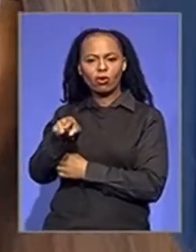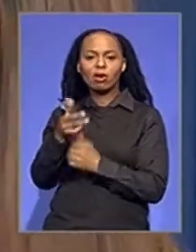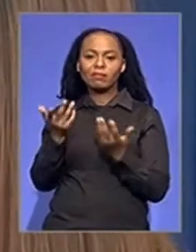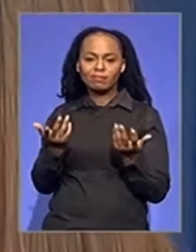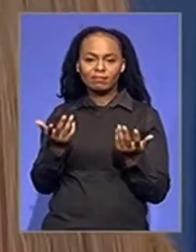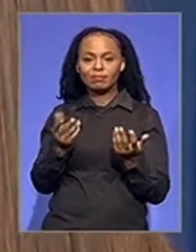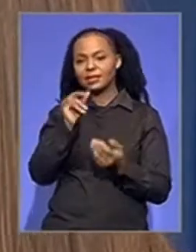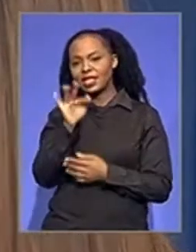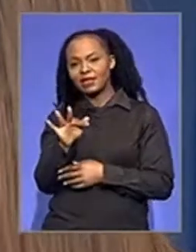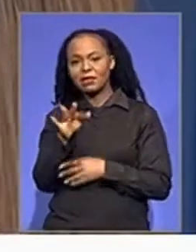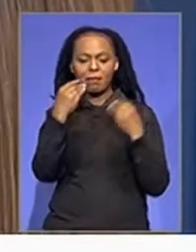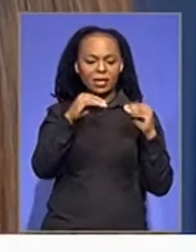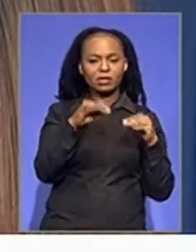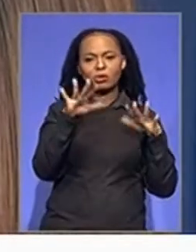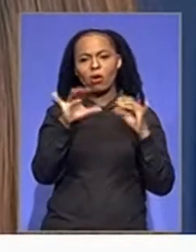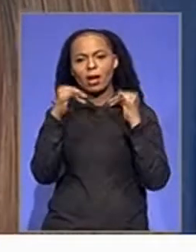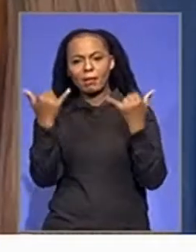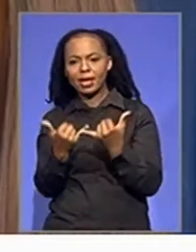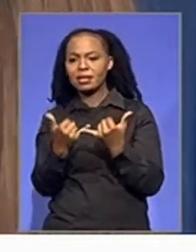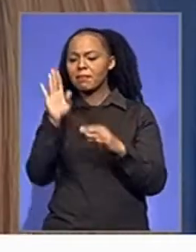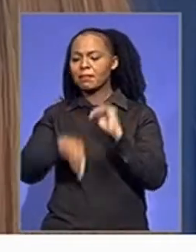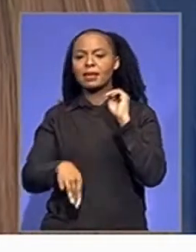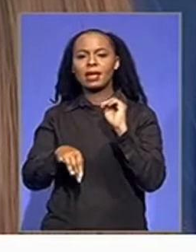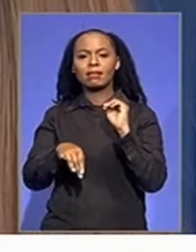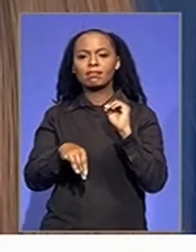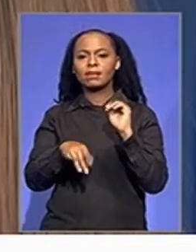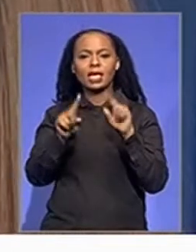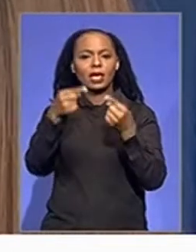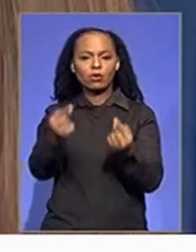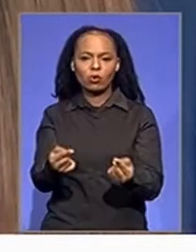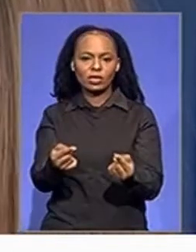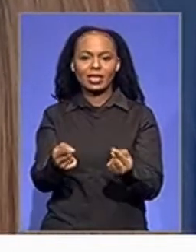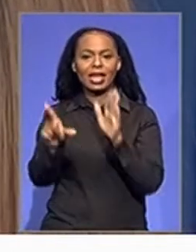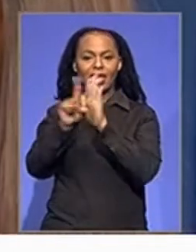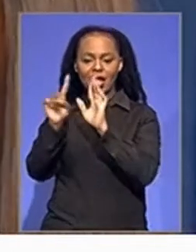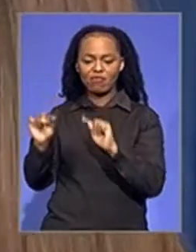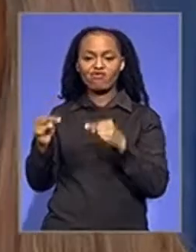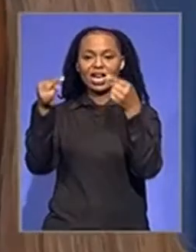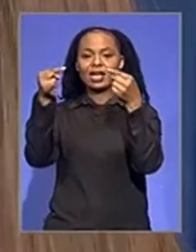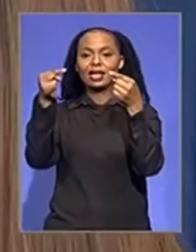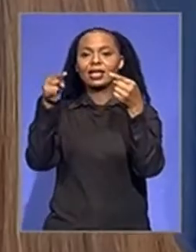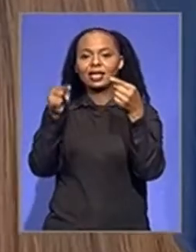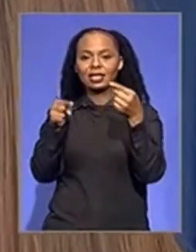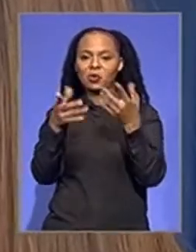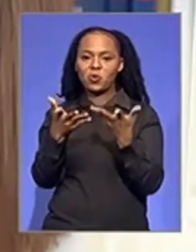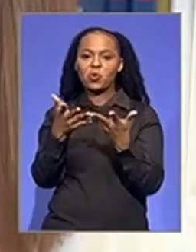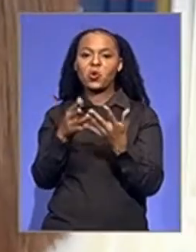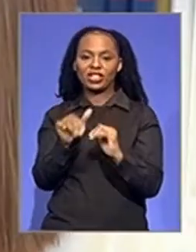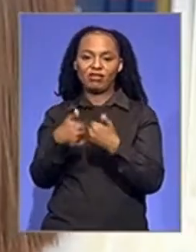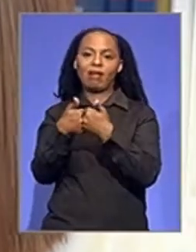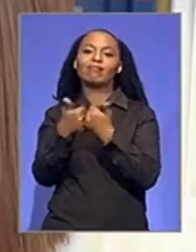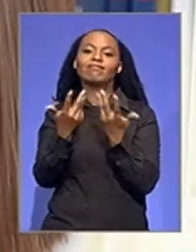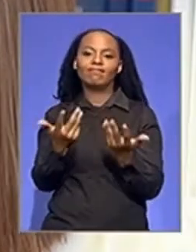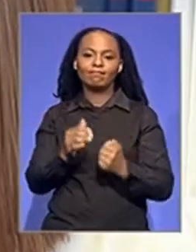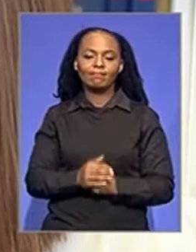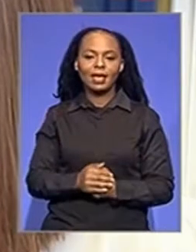and he can't hold a business or a company accountable for that, then a legal battle seems inevitable in this regard. Obtain